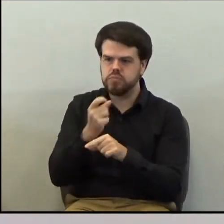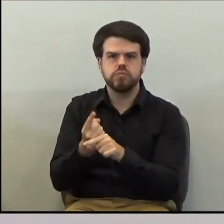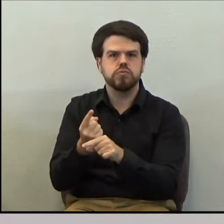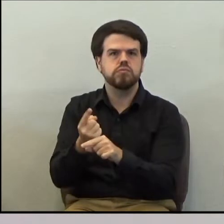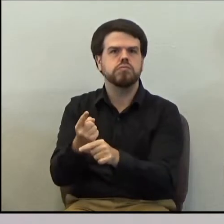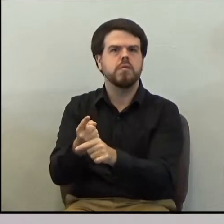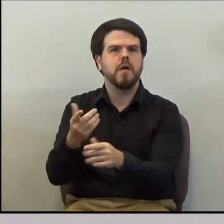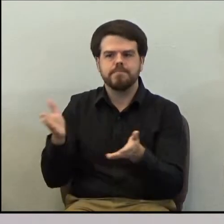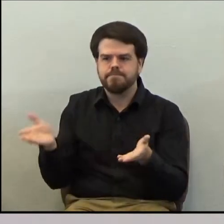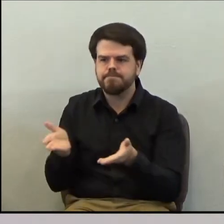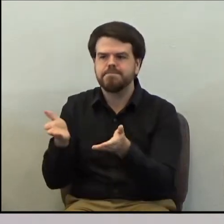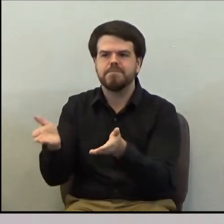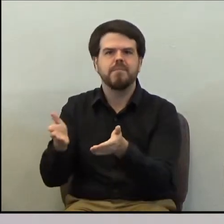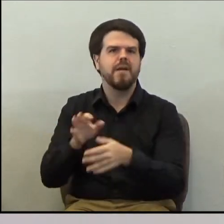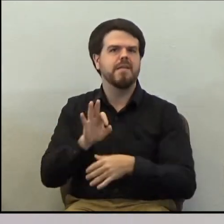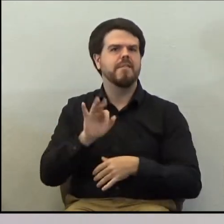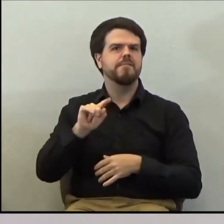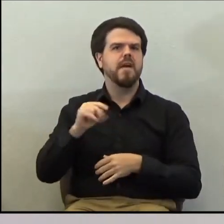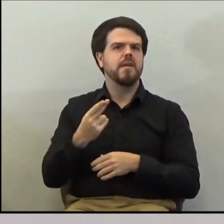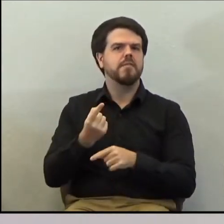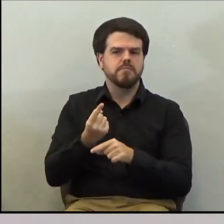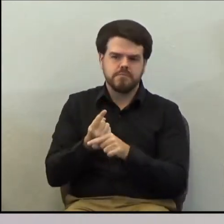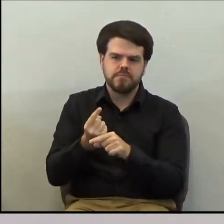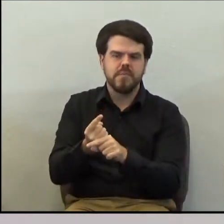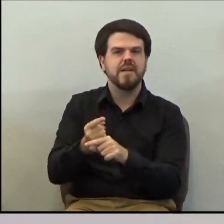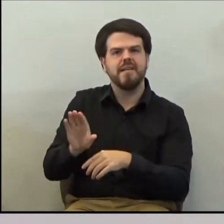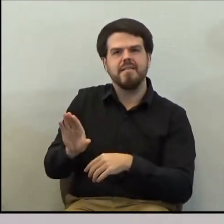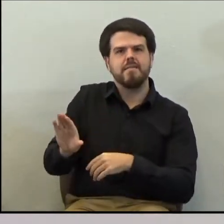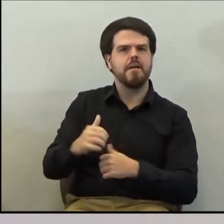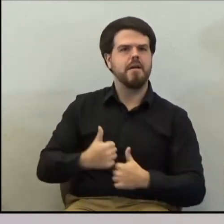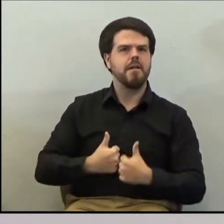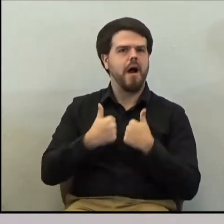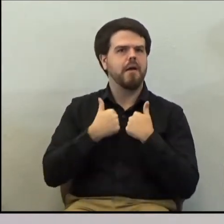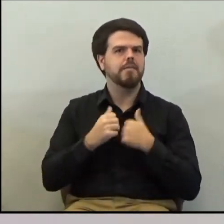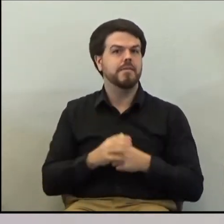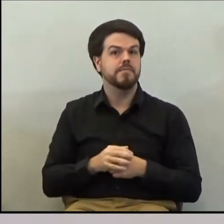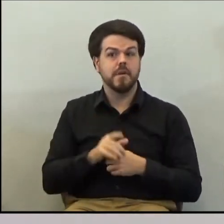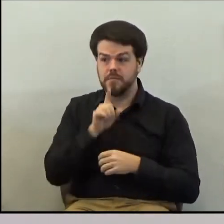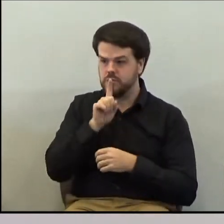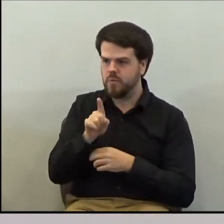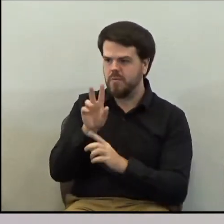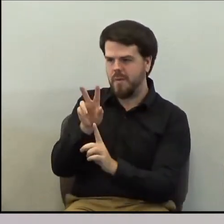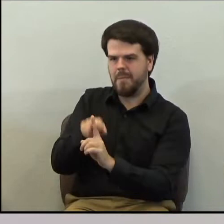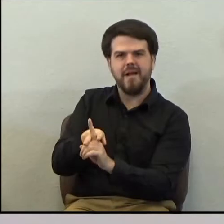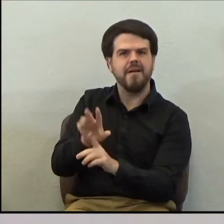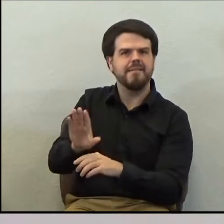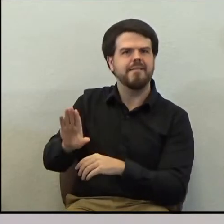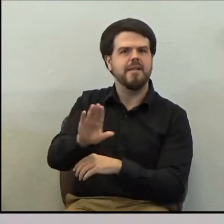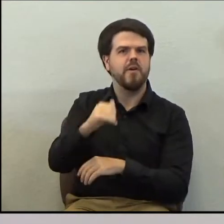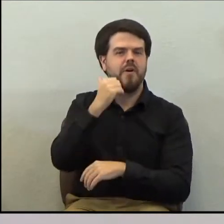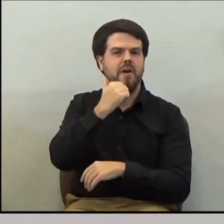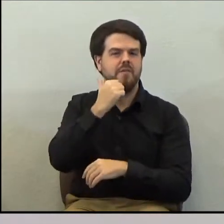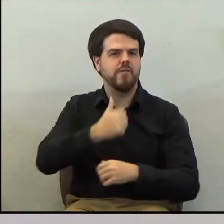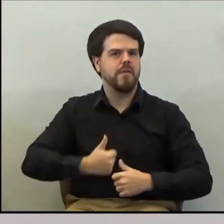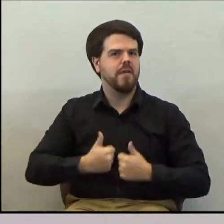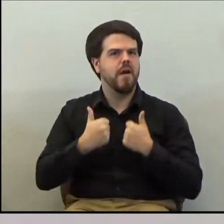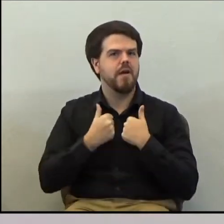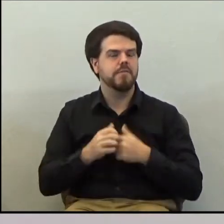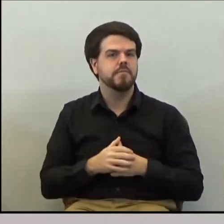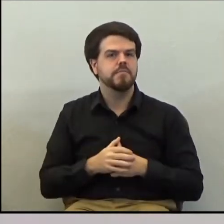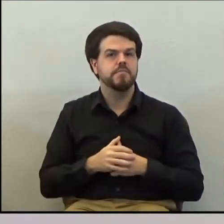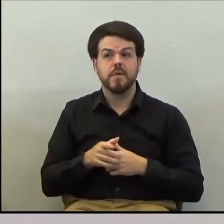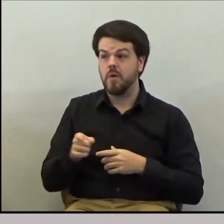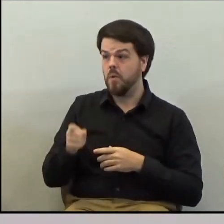letter and that they lived it out in their daily lives because, as we'll find